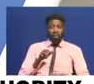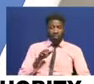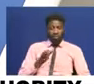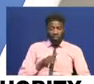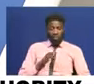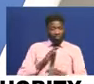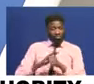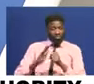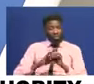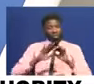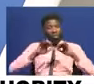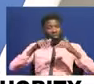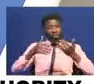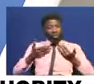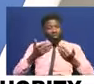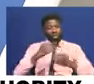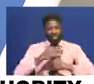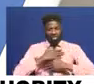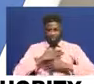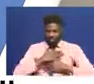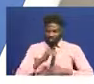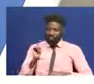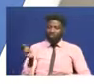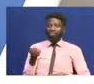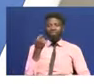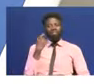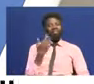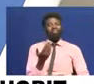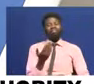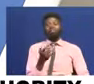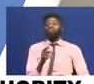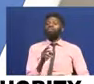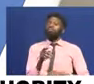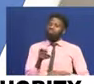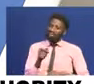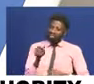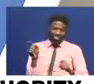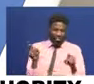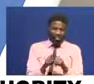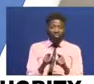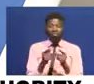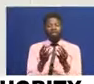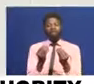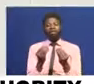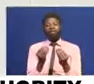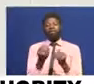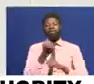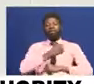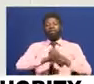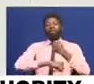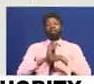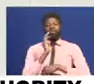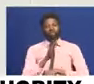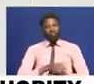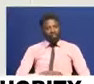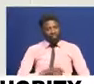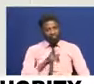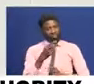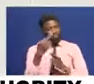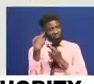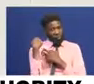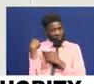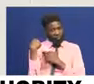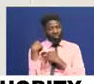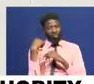President. We're going to pay 70,000. So it becomes simpler to administer. You have the mandate of turning around the